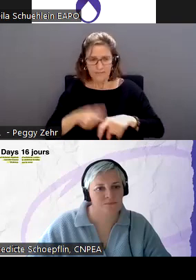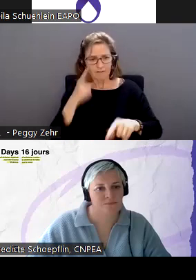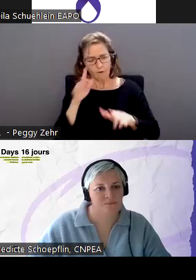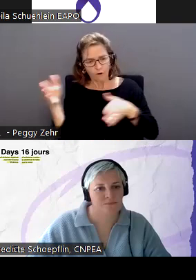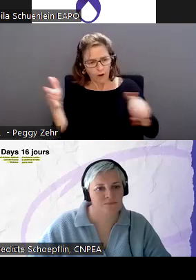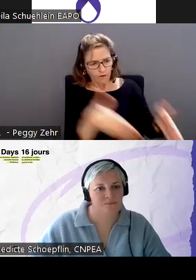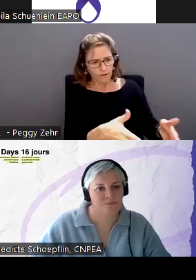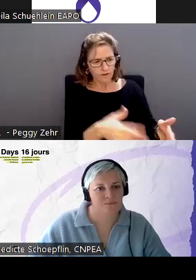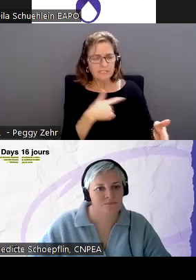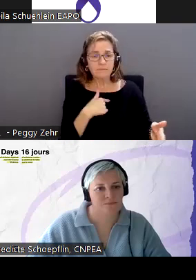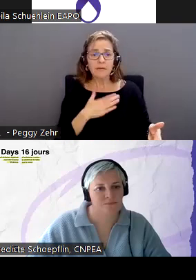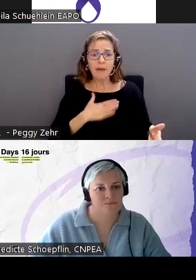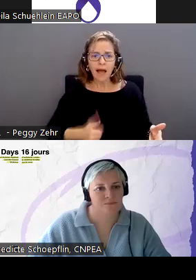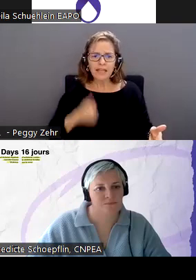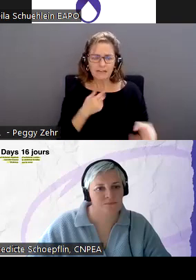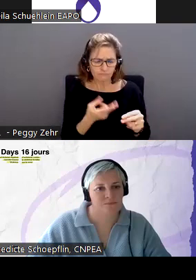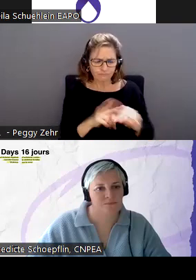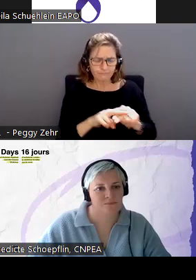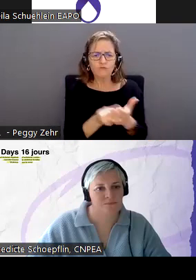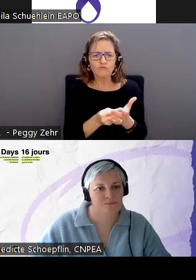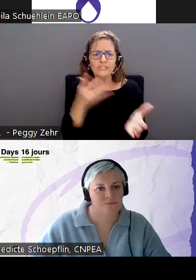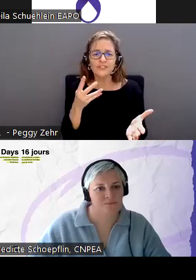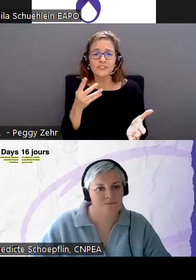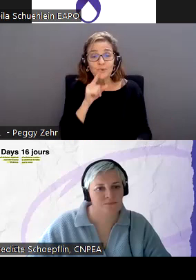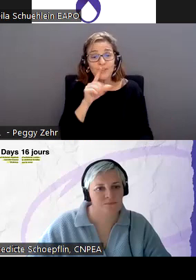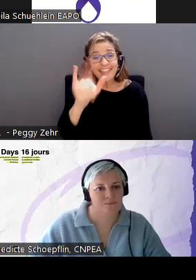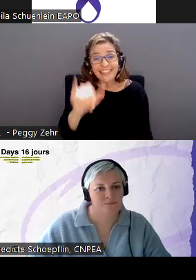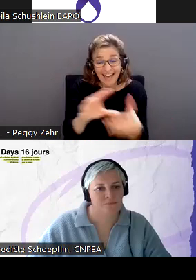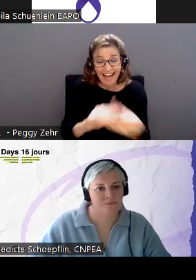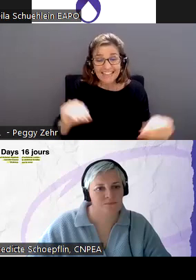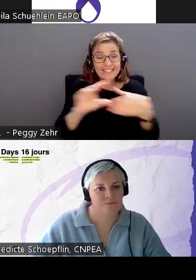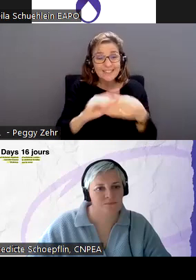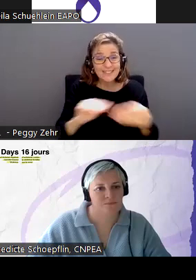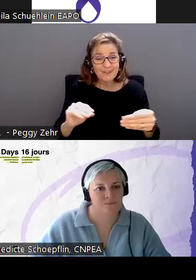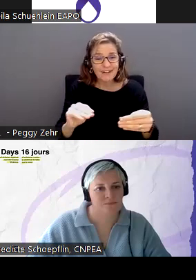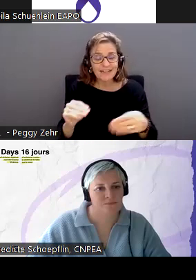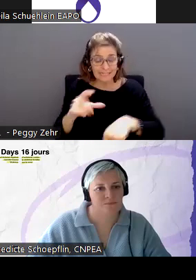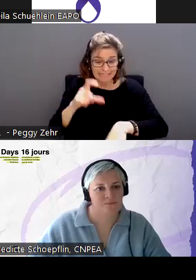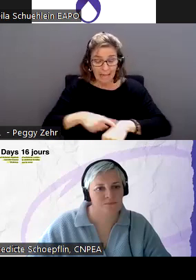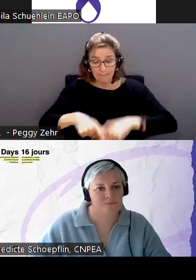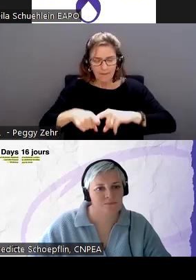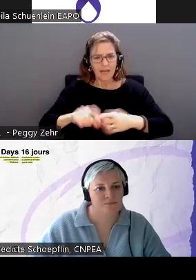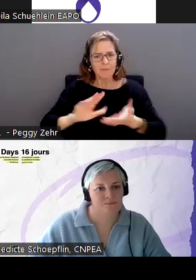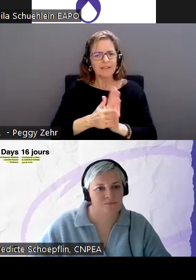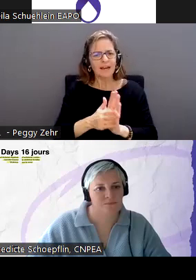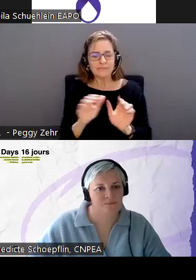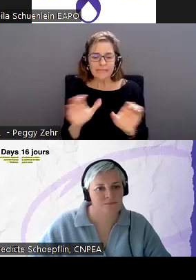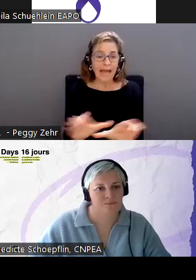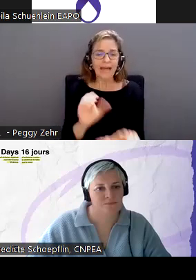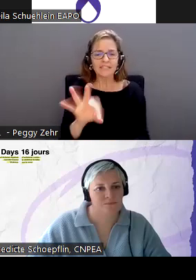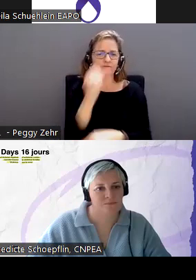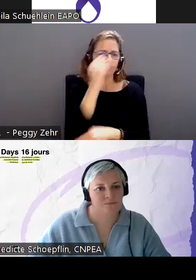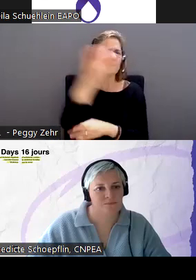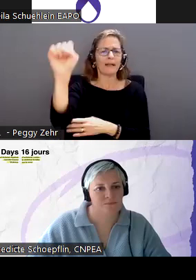And that is a narrative of rebellion. Instead of becoming working machines in a system that